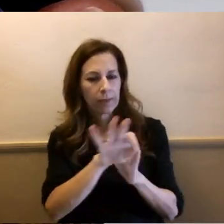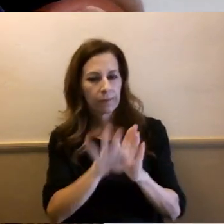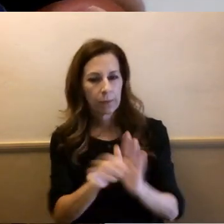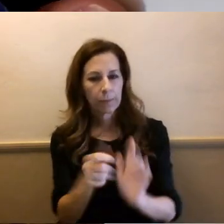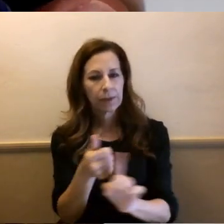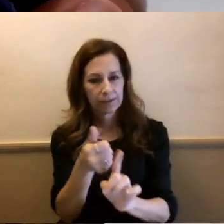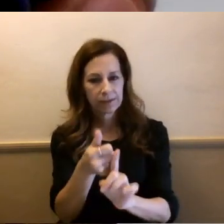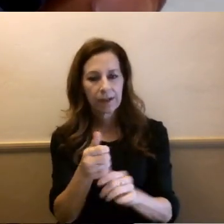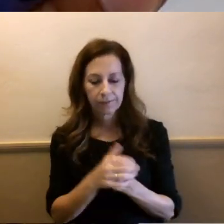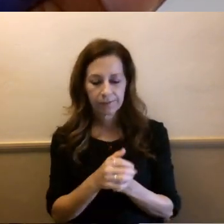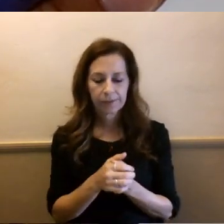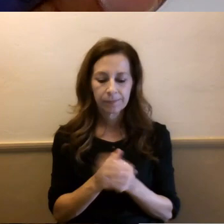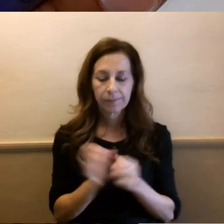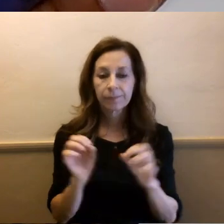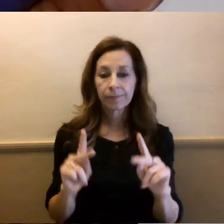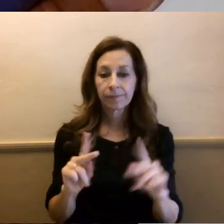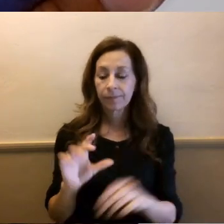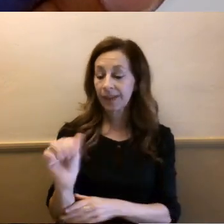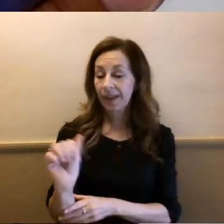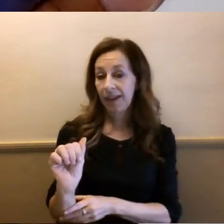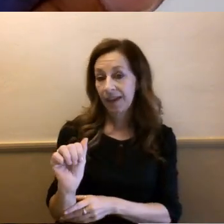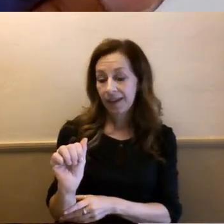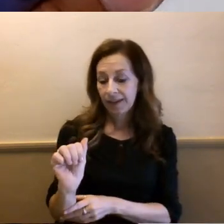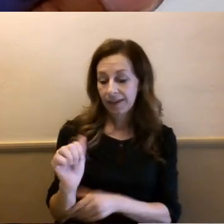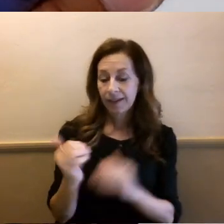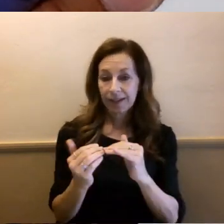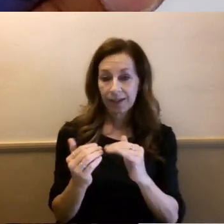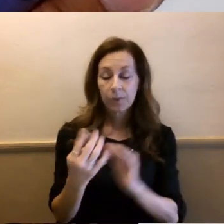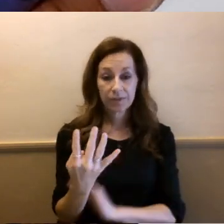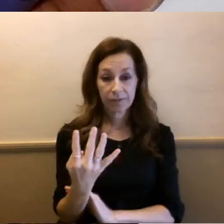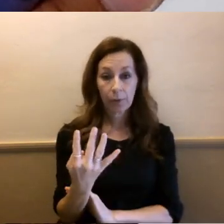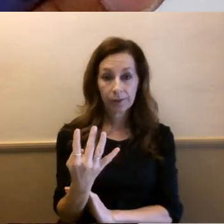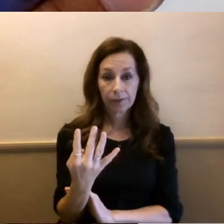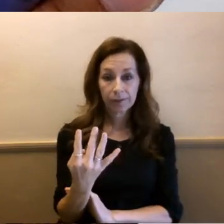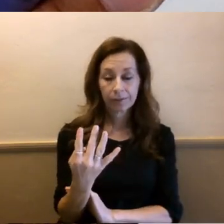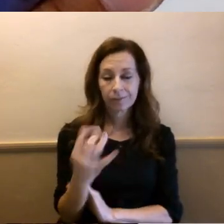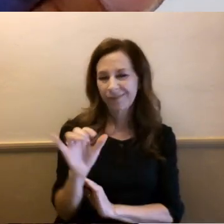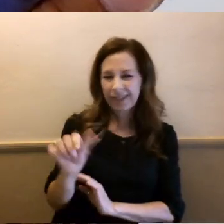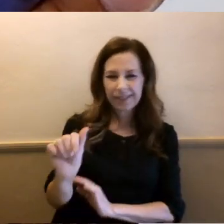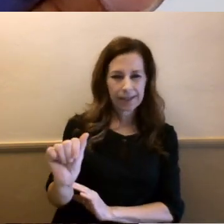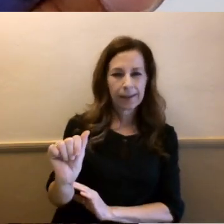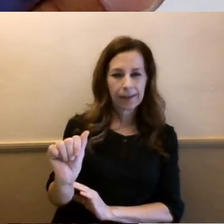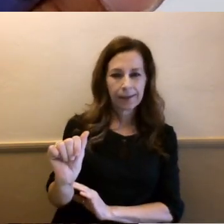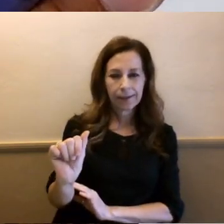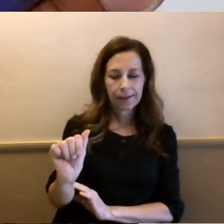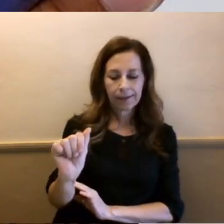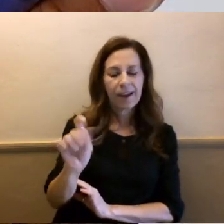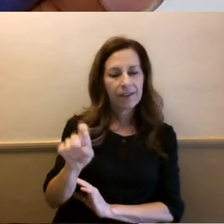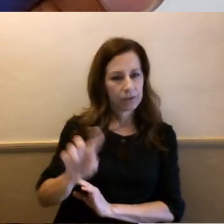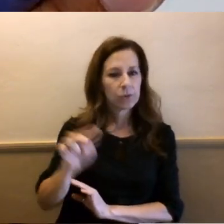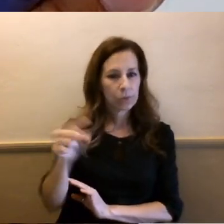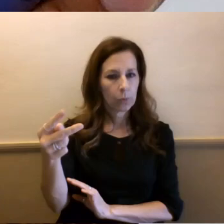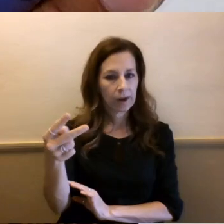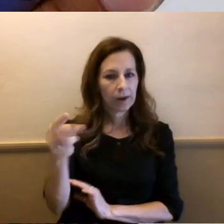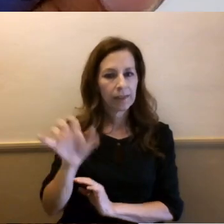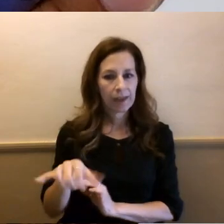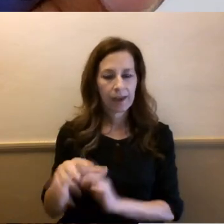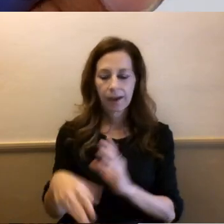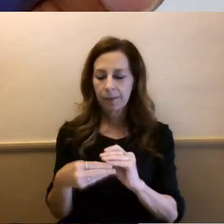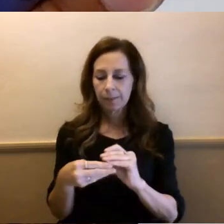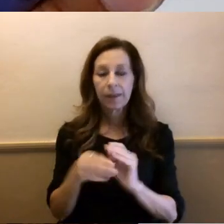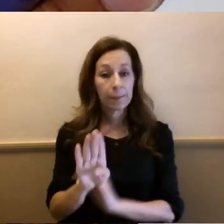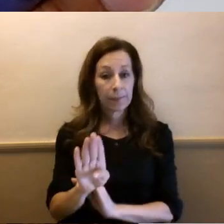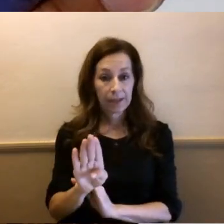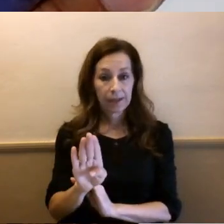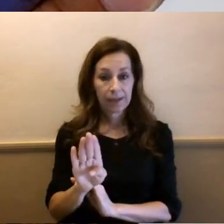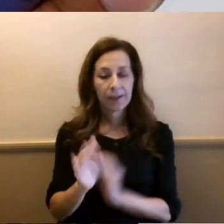yourself. All right, so A I'm saying is 4, and that's just A. I have to square that A.